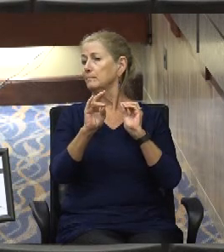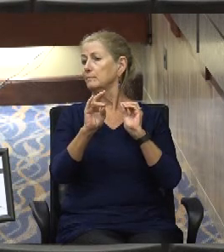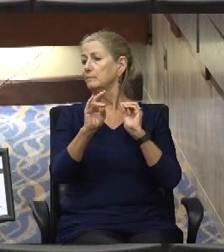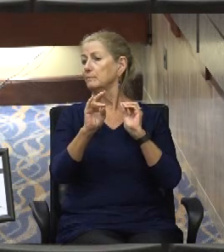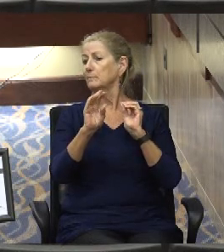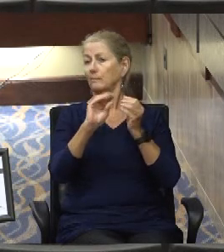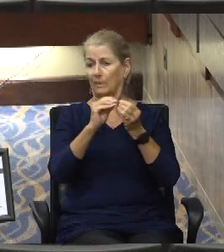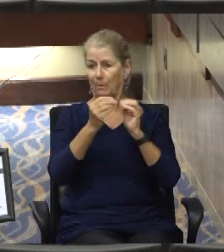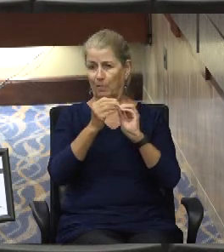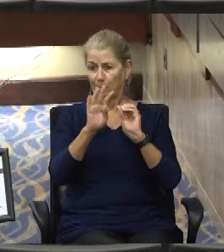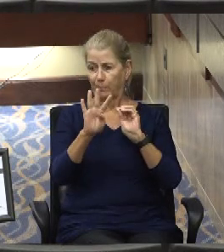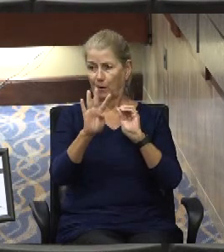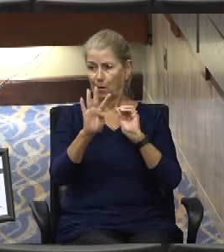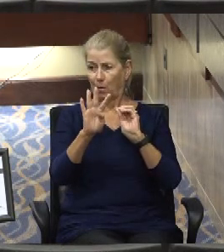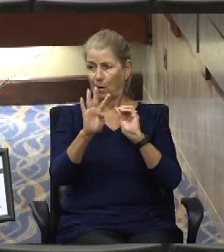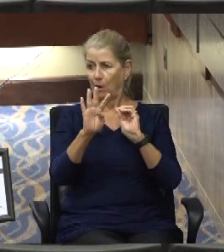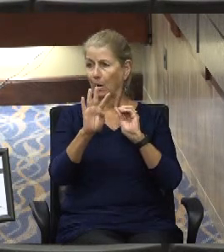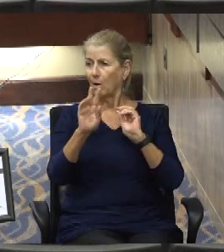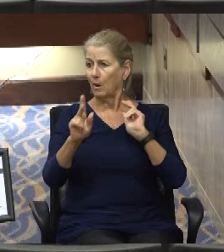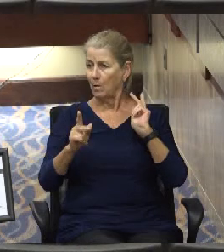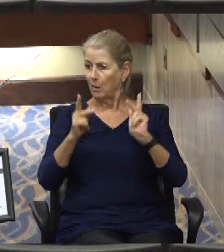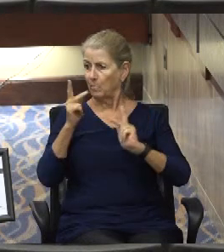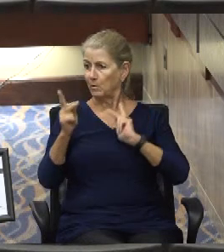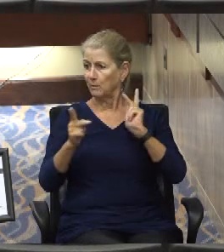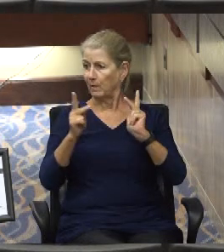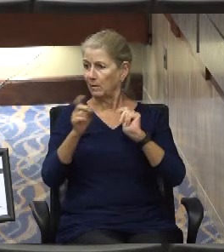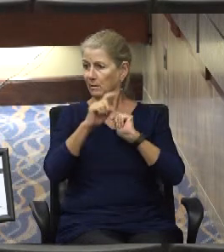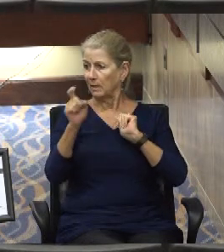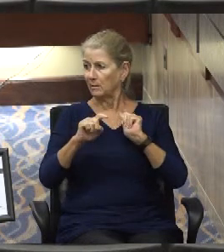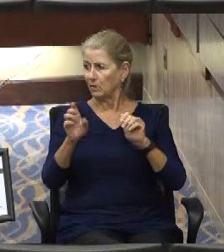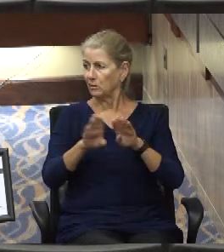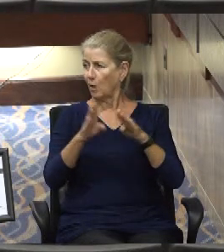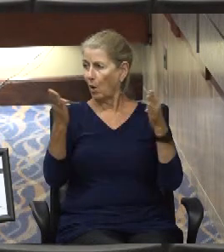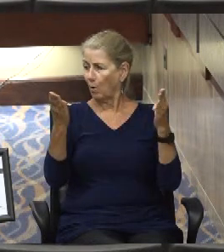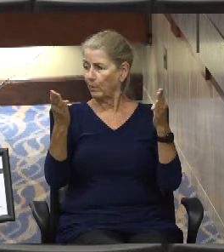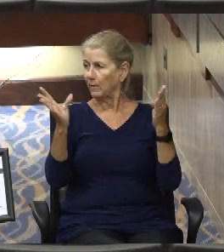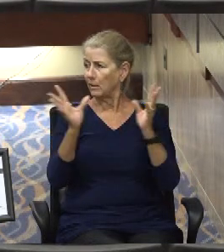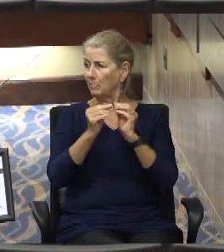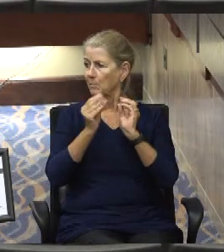Number 4, personnel, Texas Open Meetings Act, Section